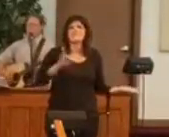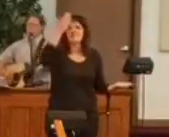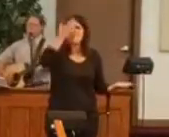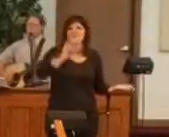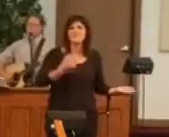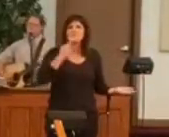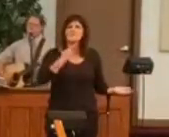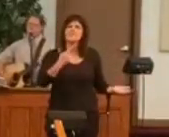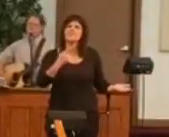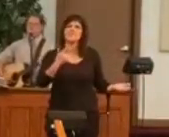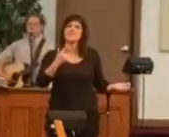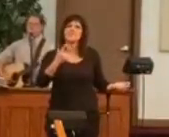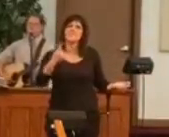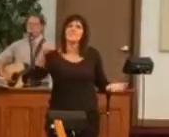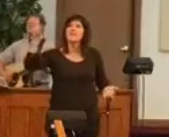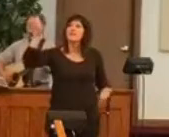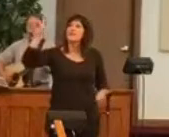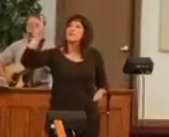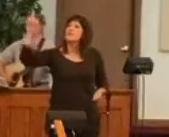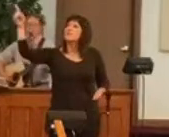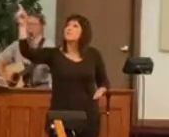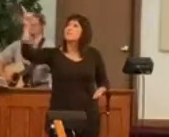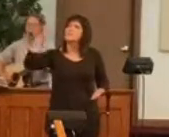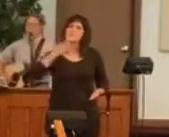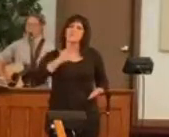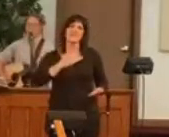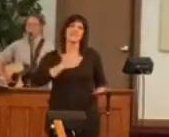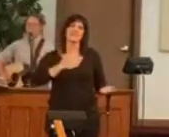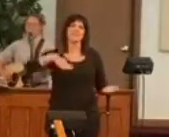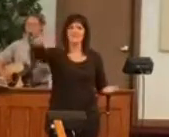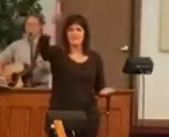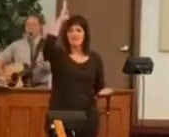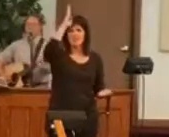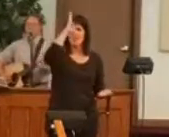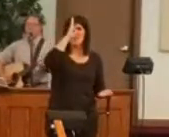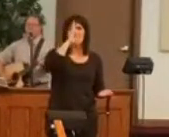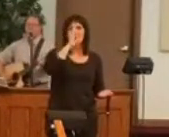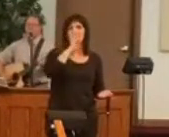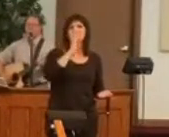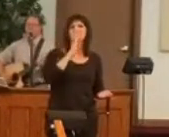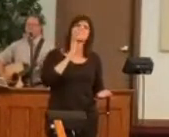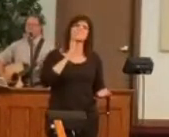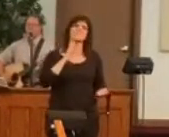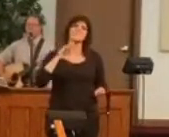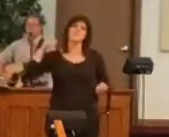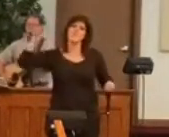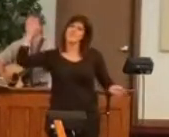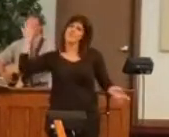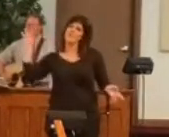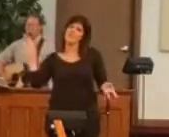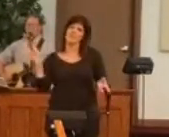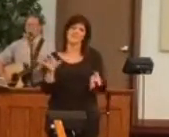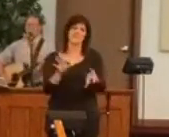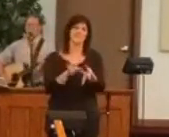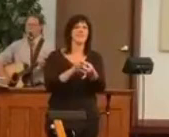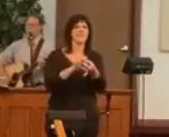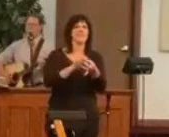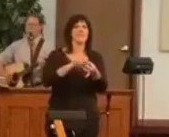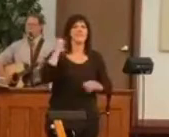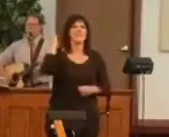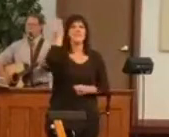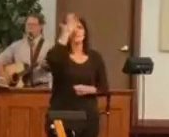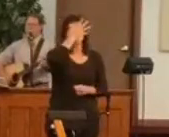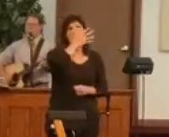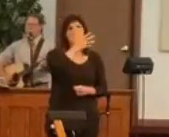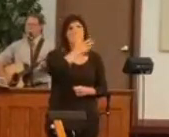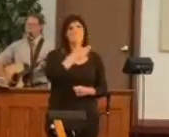I am to say that you're my God. You're